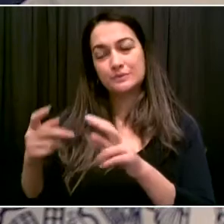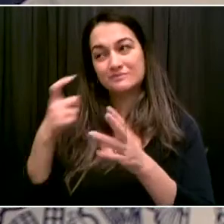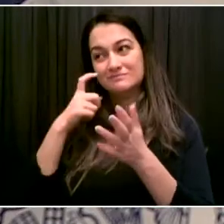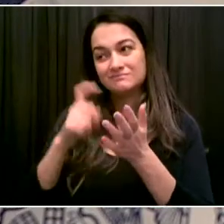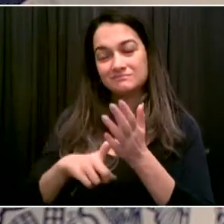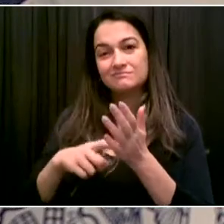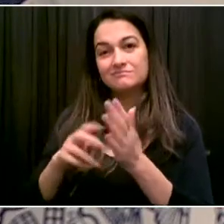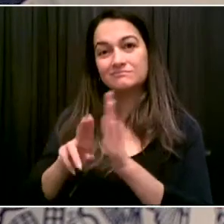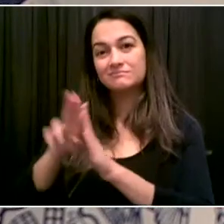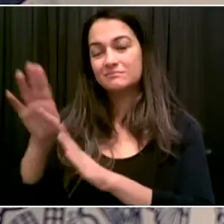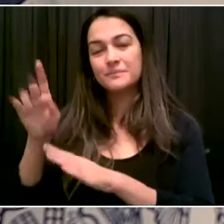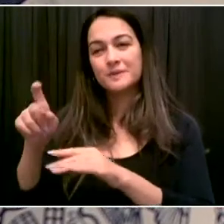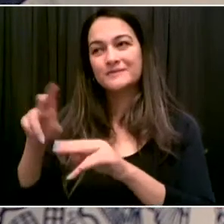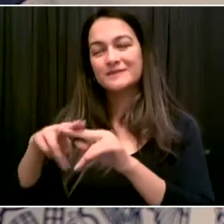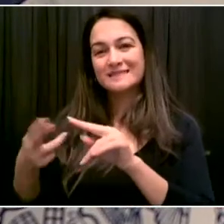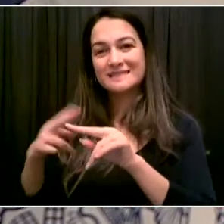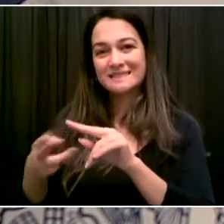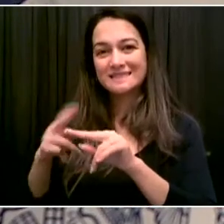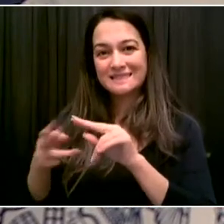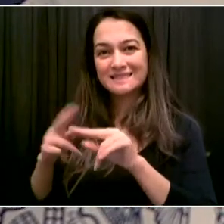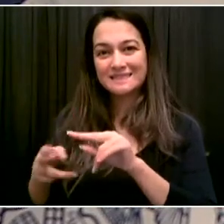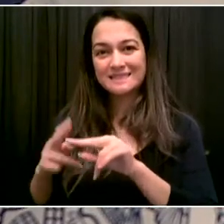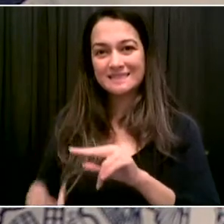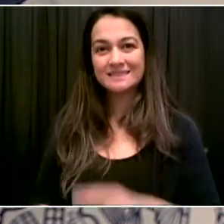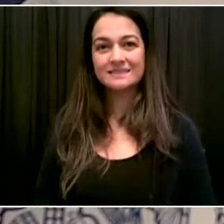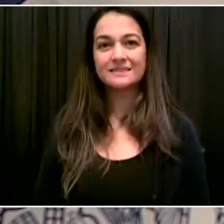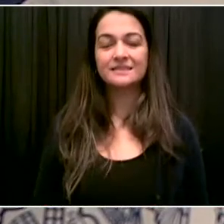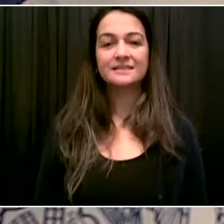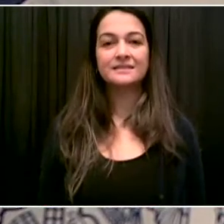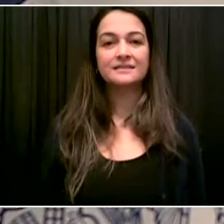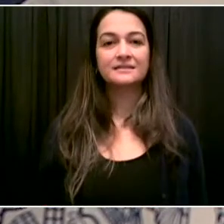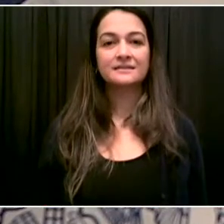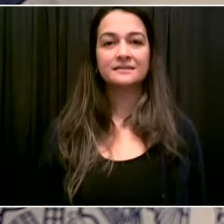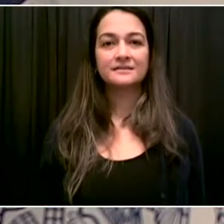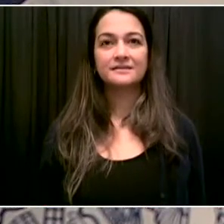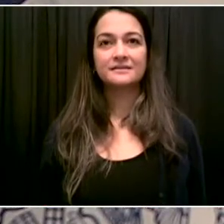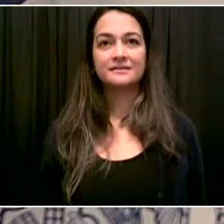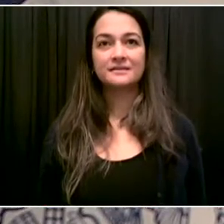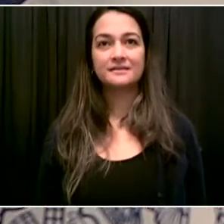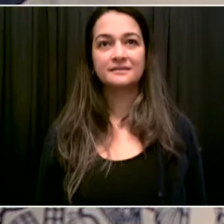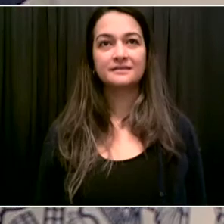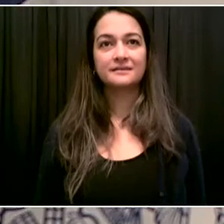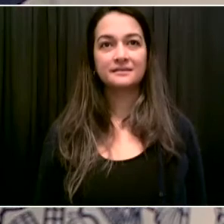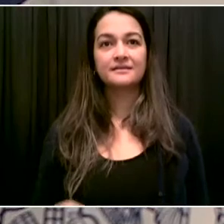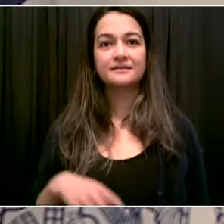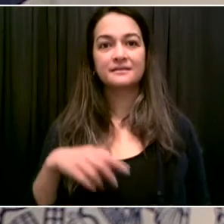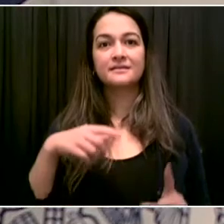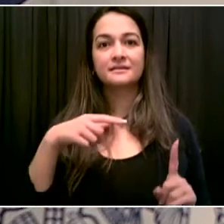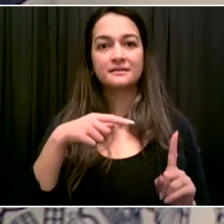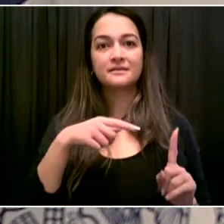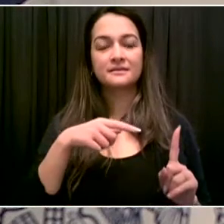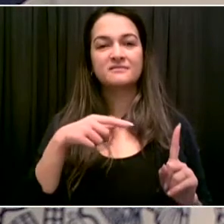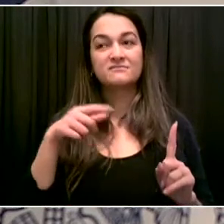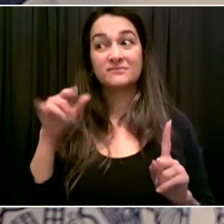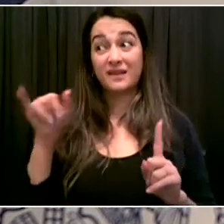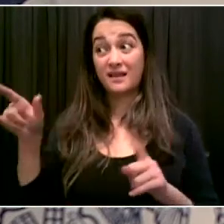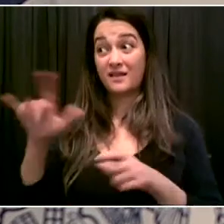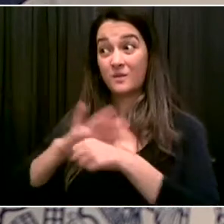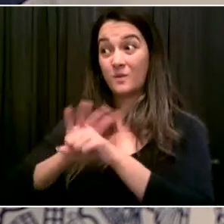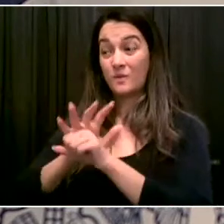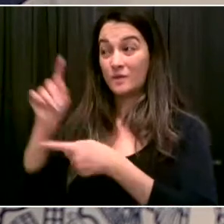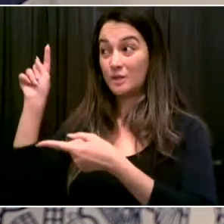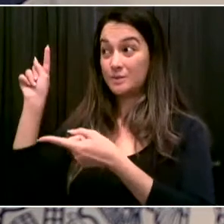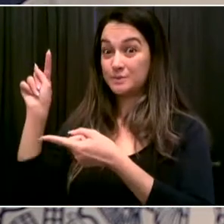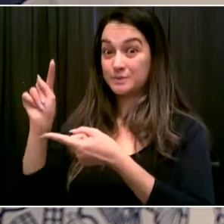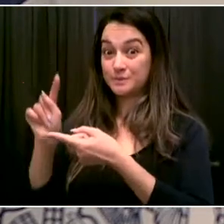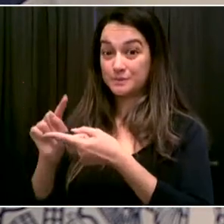vaccinations so we can keep doing the work of the recovery. And here's where the story gets good. At the exact moment in history where